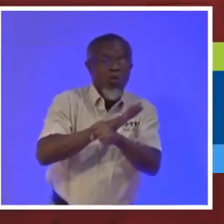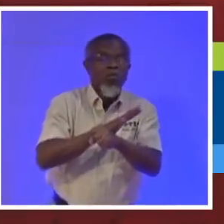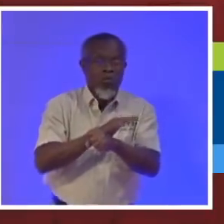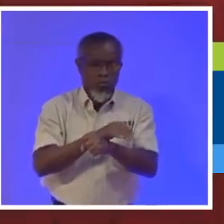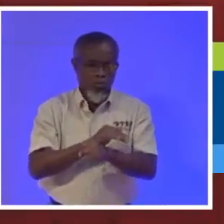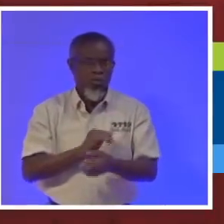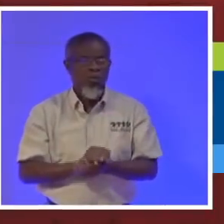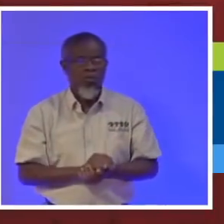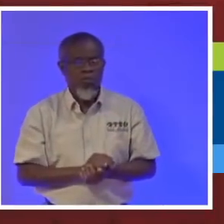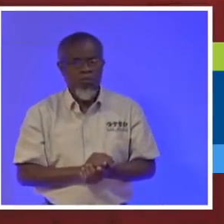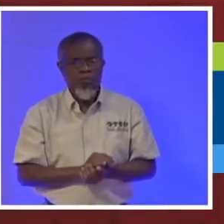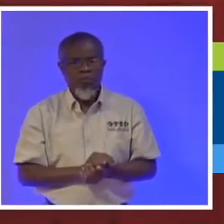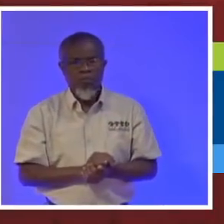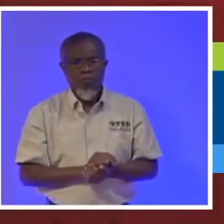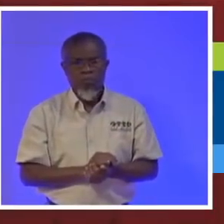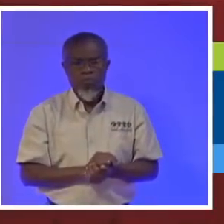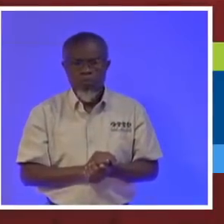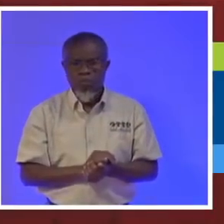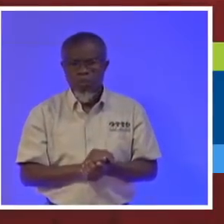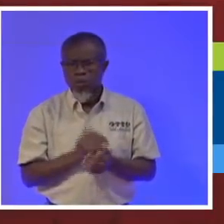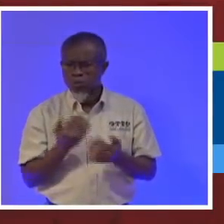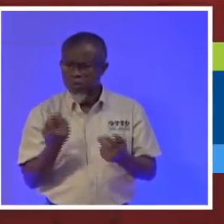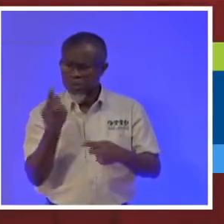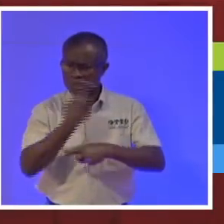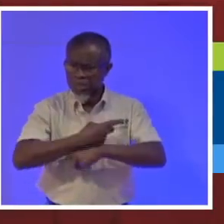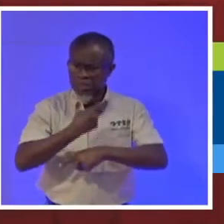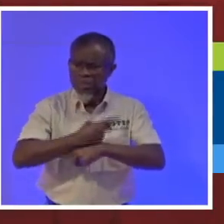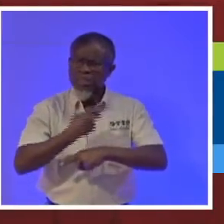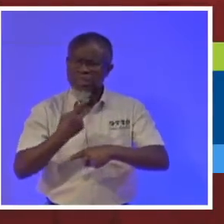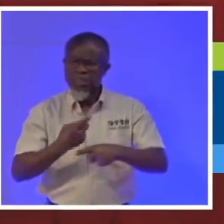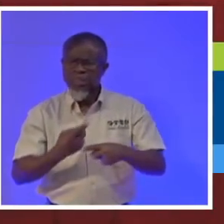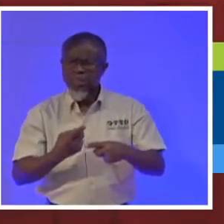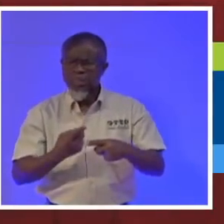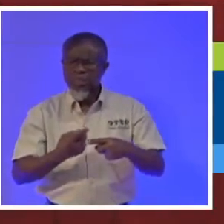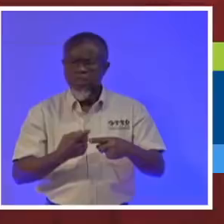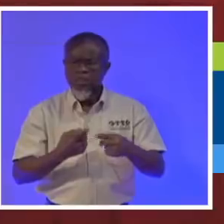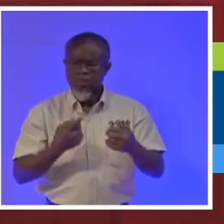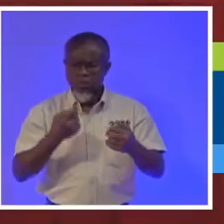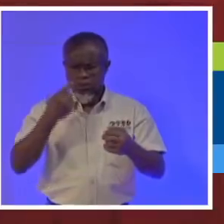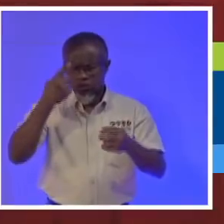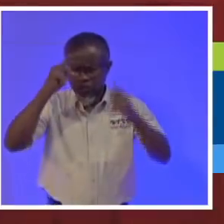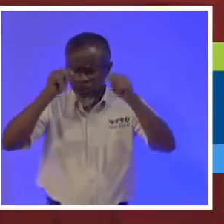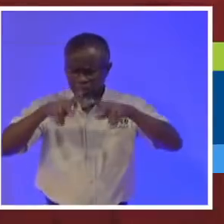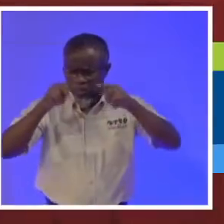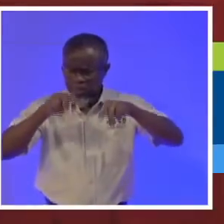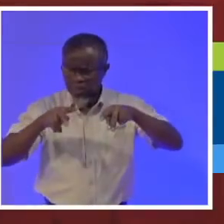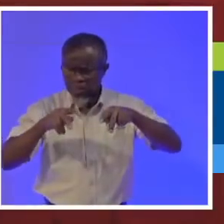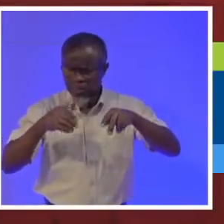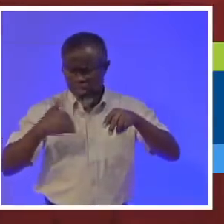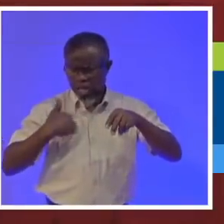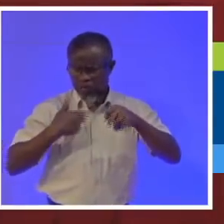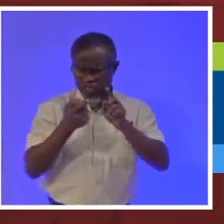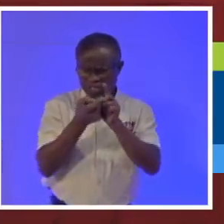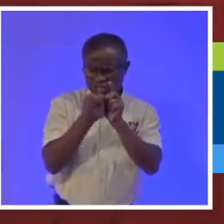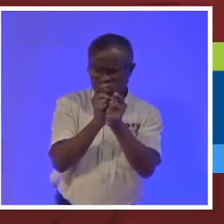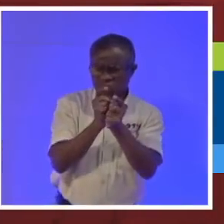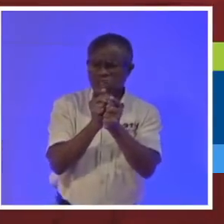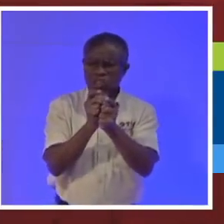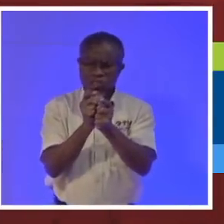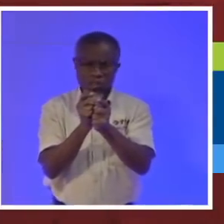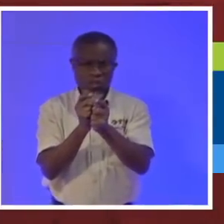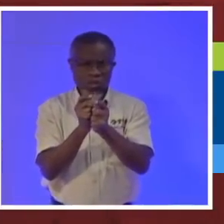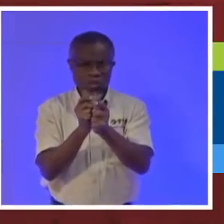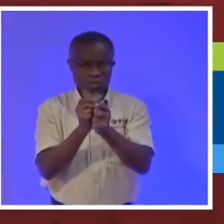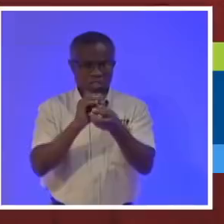after testing for the COVID-19 virus before the virus is detected. Has there been a shift or variance in the number of